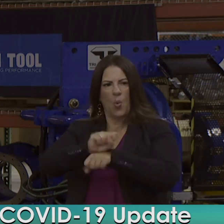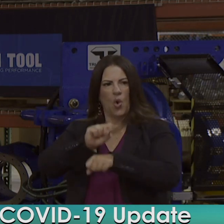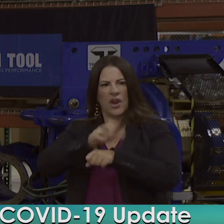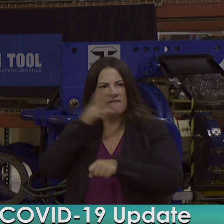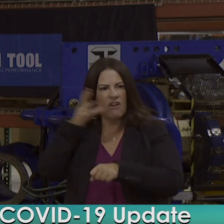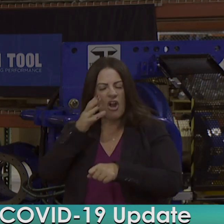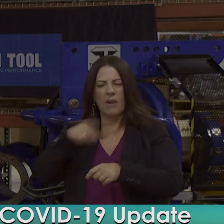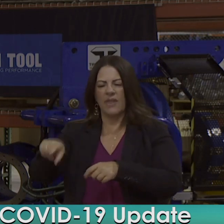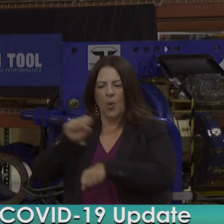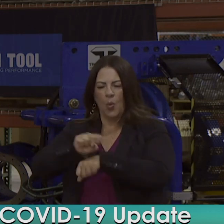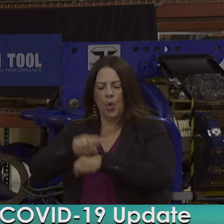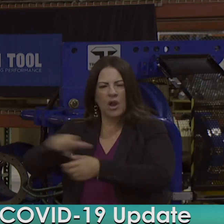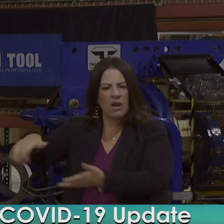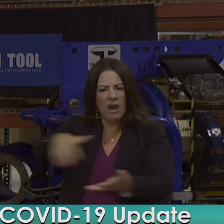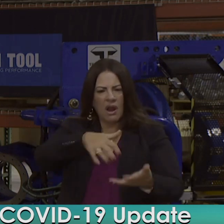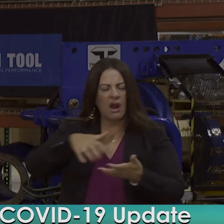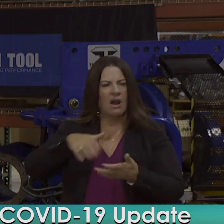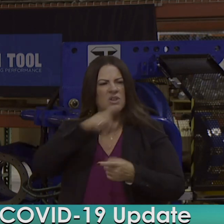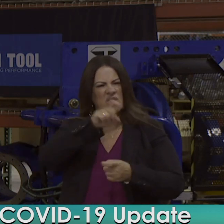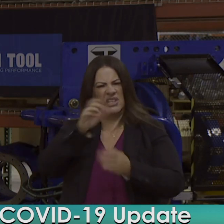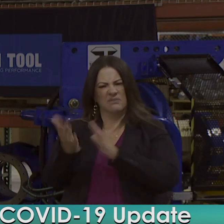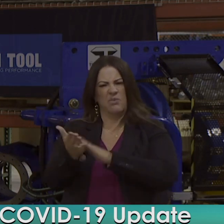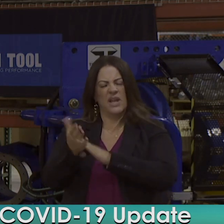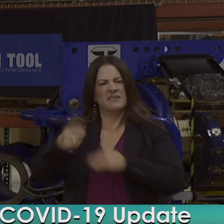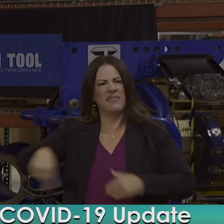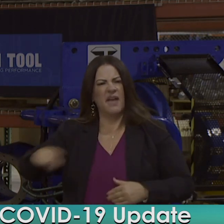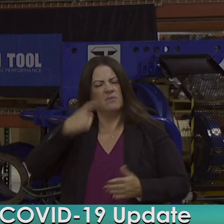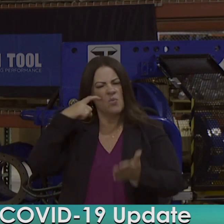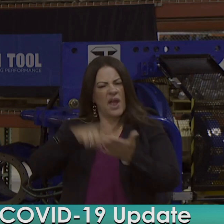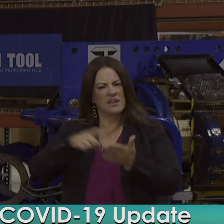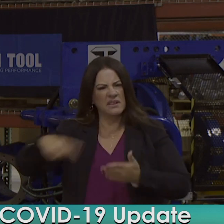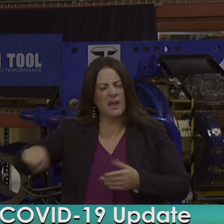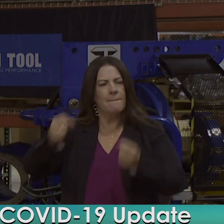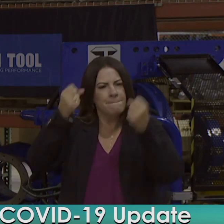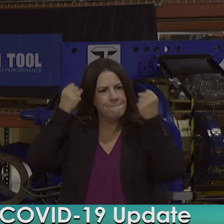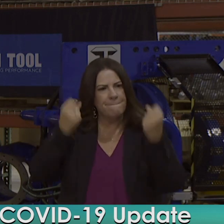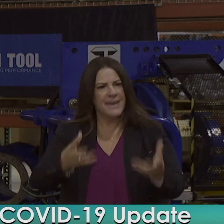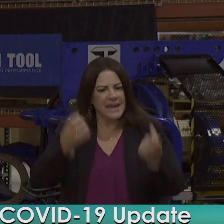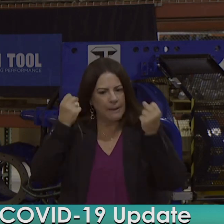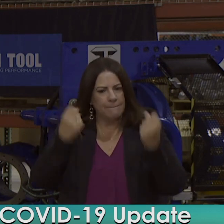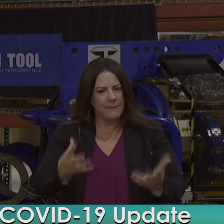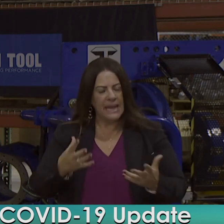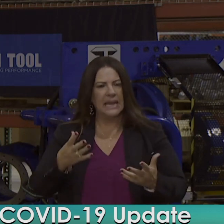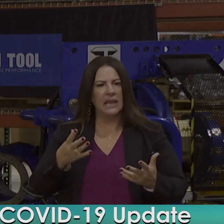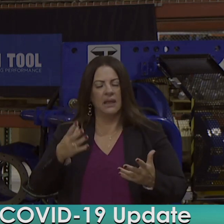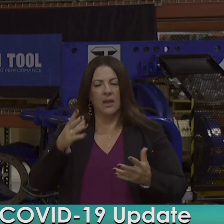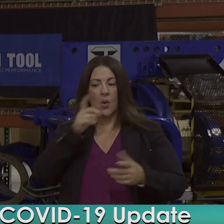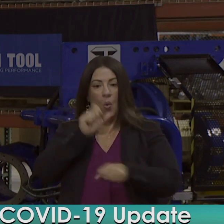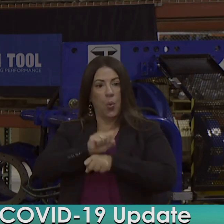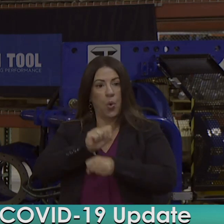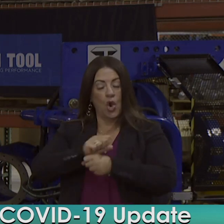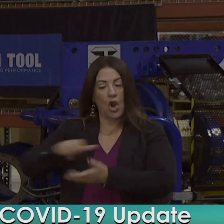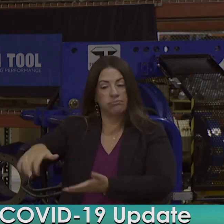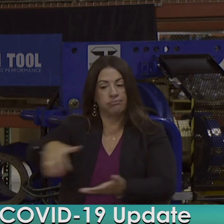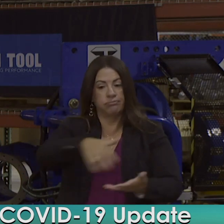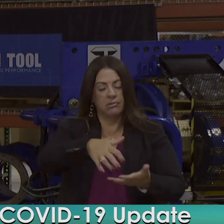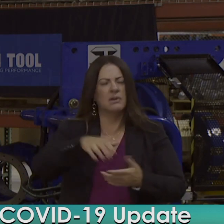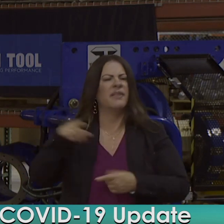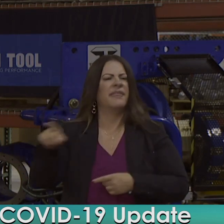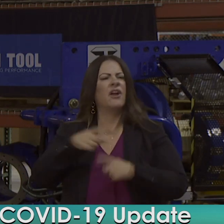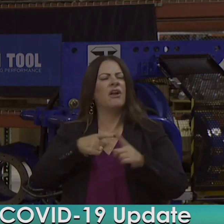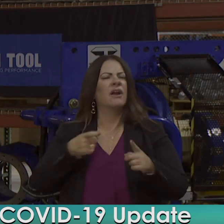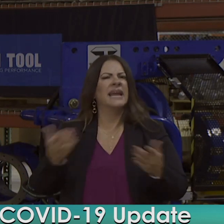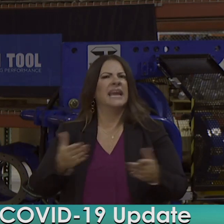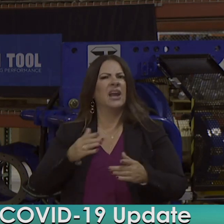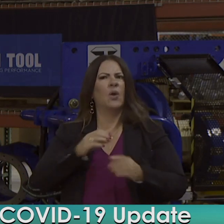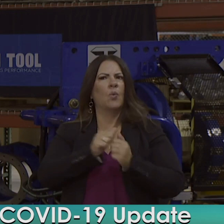deserve praise and deserve finally recognition. Many, yes, forgive me, that are here without documentation, but we're essential workers